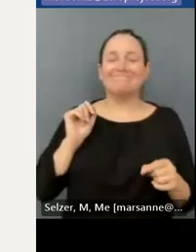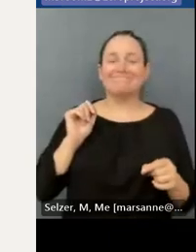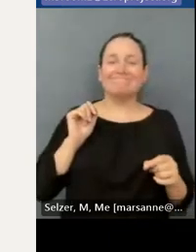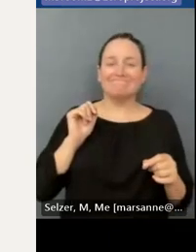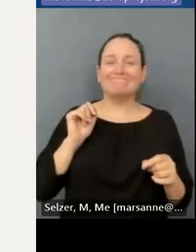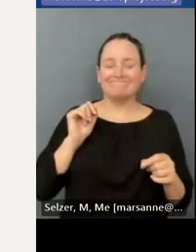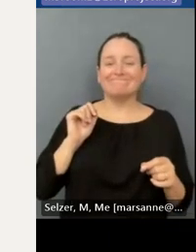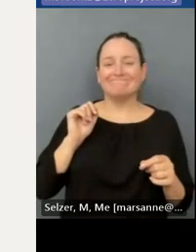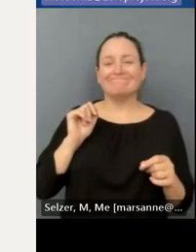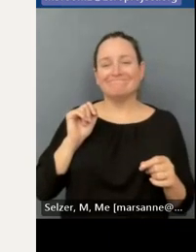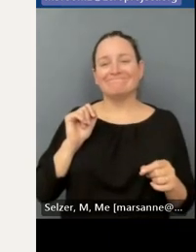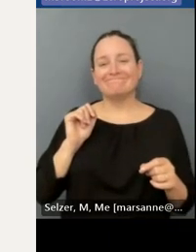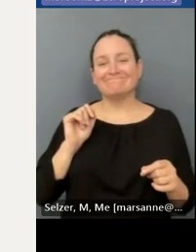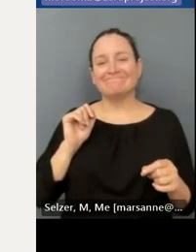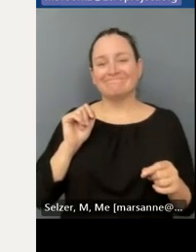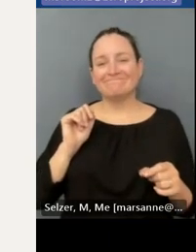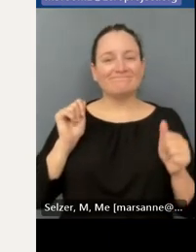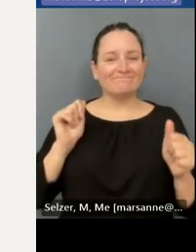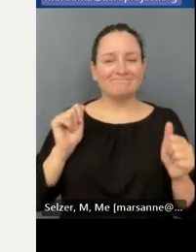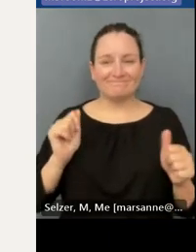Okay.